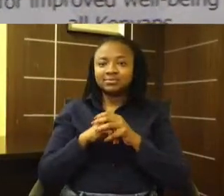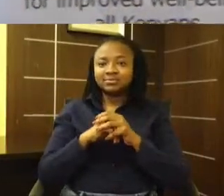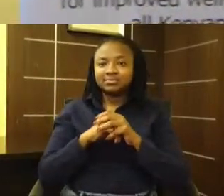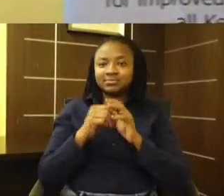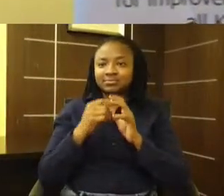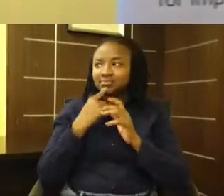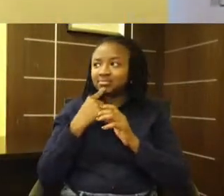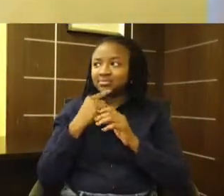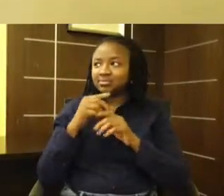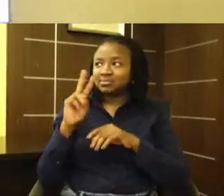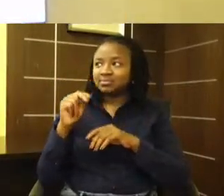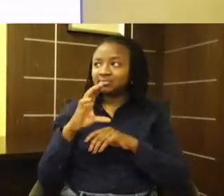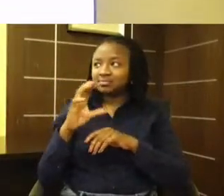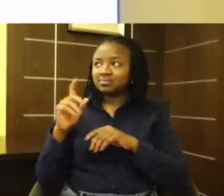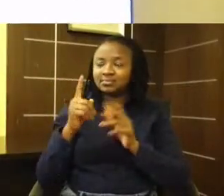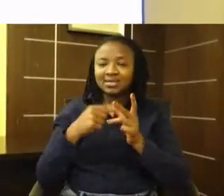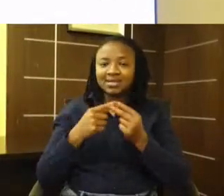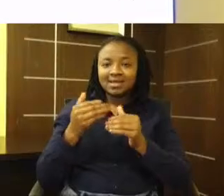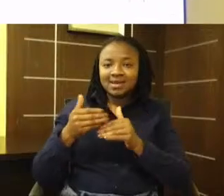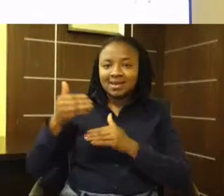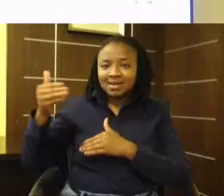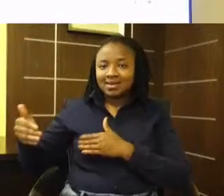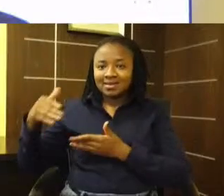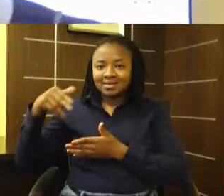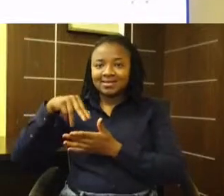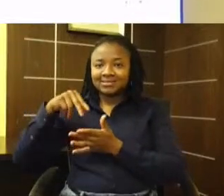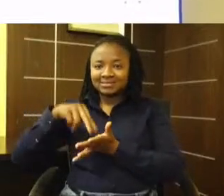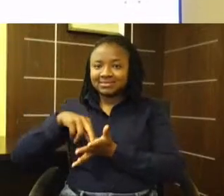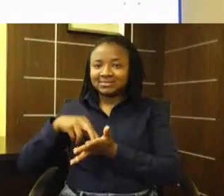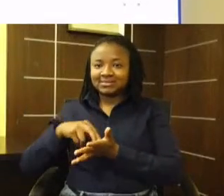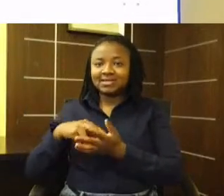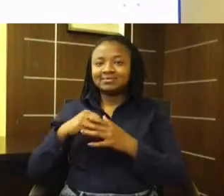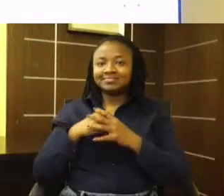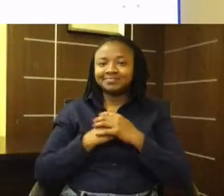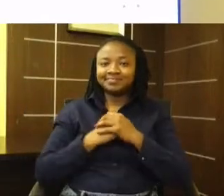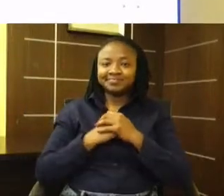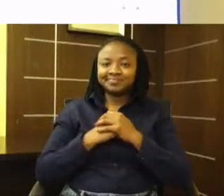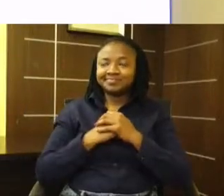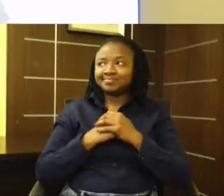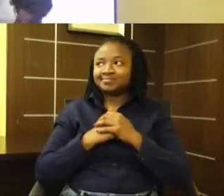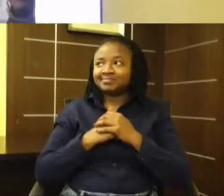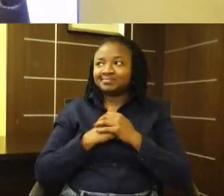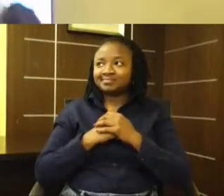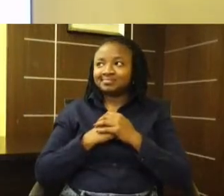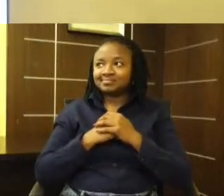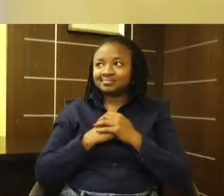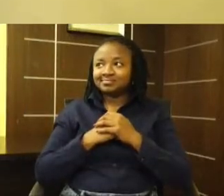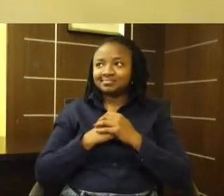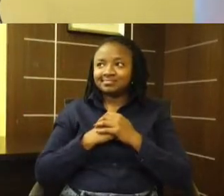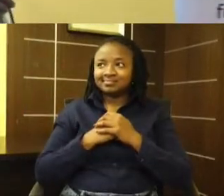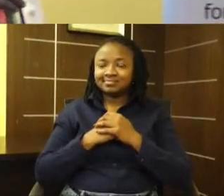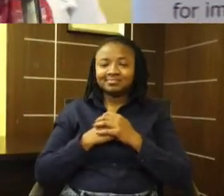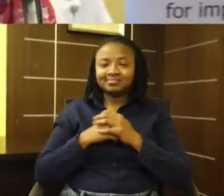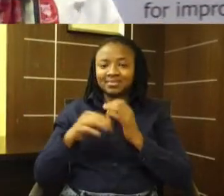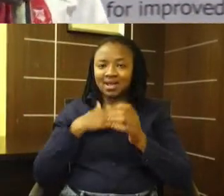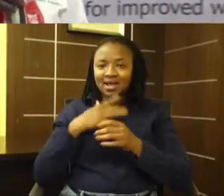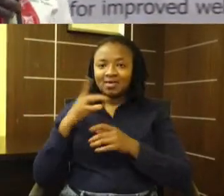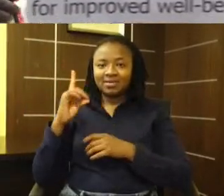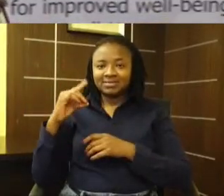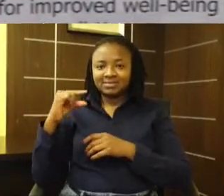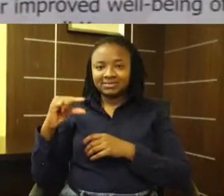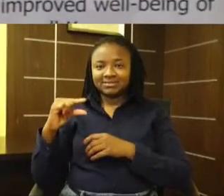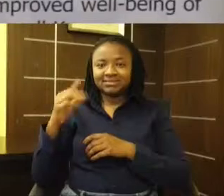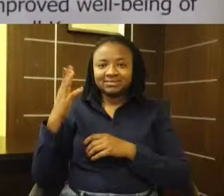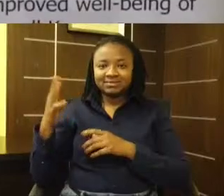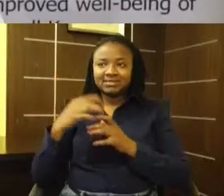Here is our DG listening to somebody saying somebody must go. So we really had